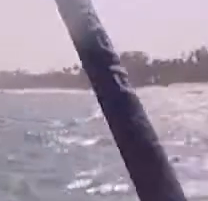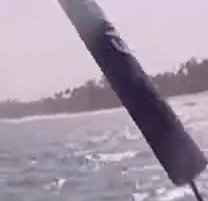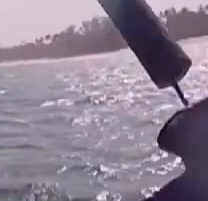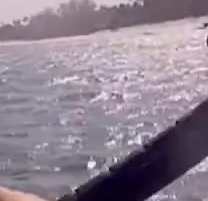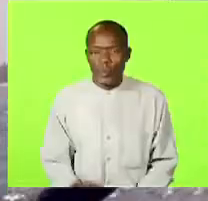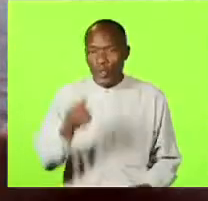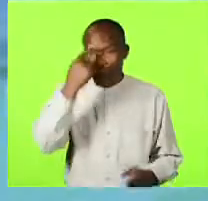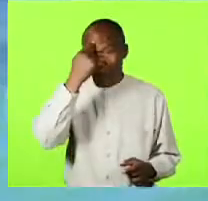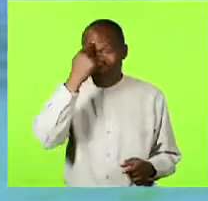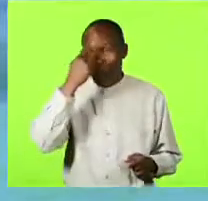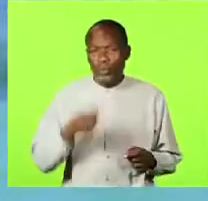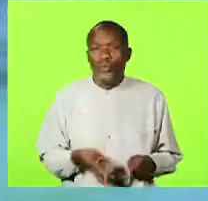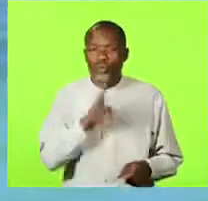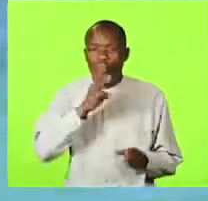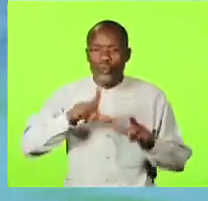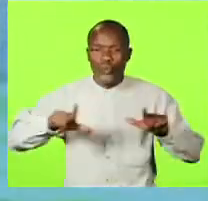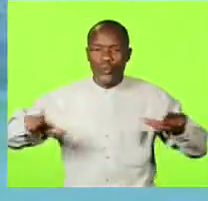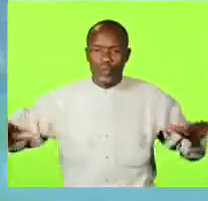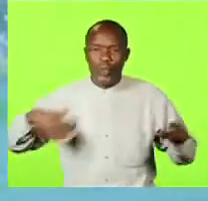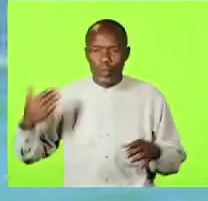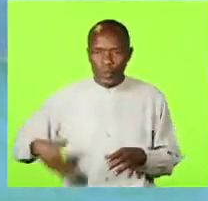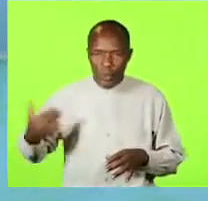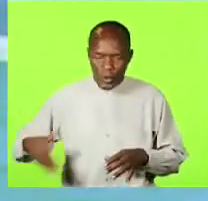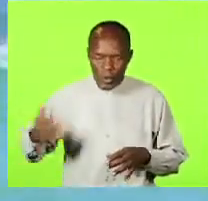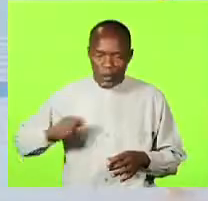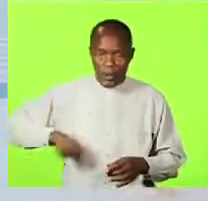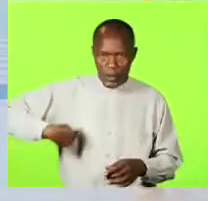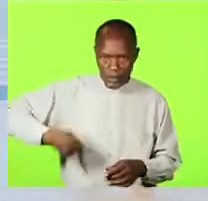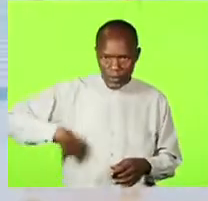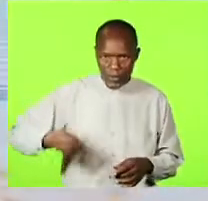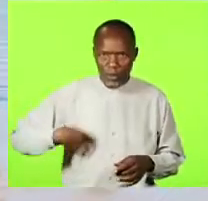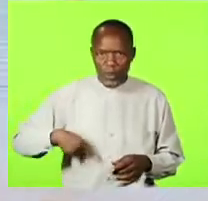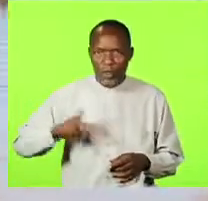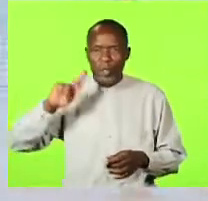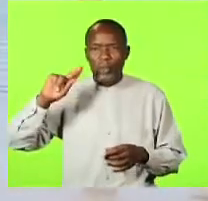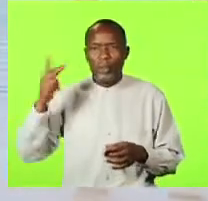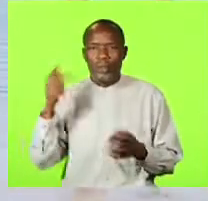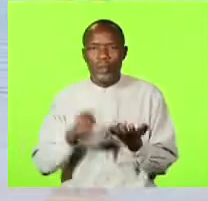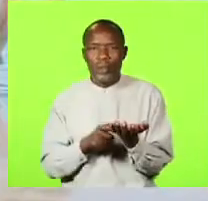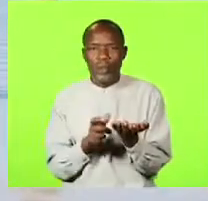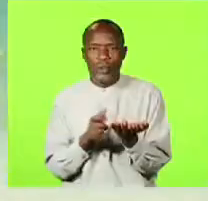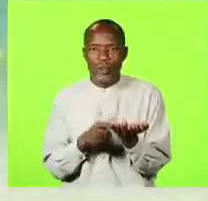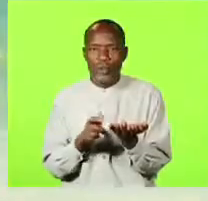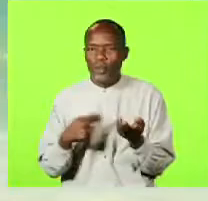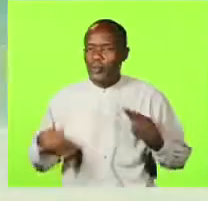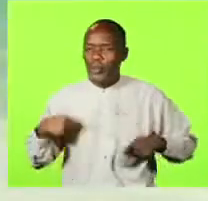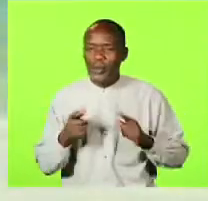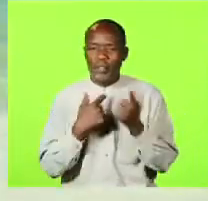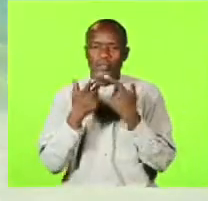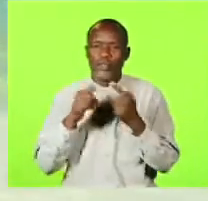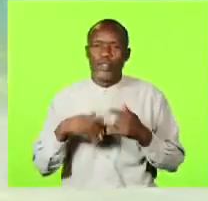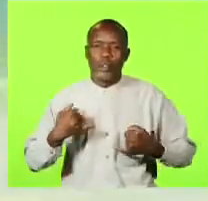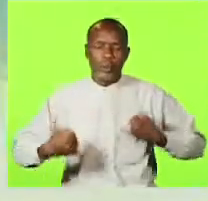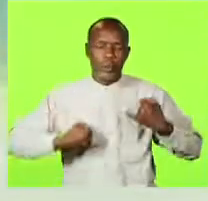The Indian Ocean town of Malindi on Kenya's Swahili Coast is often referred to as a playground for the rich and famous. A